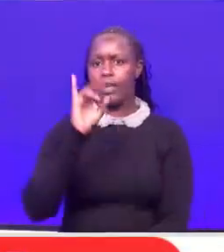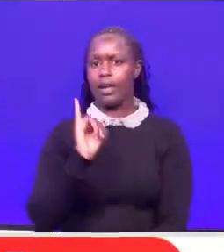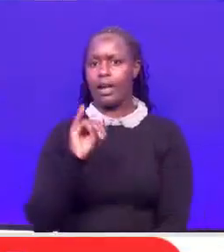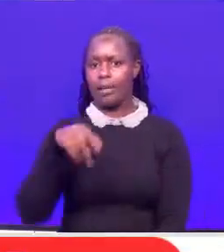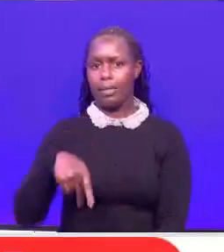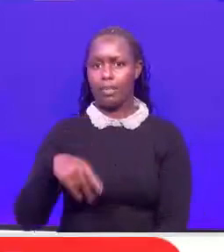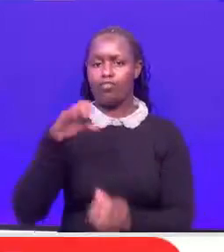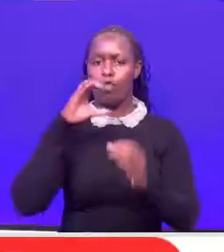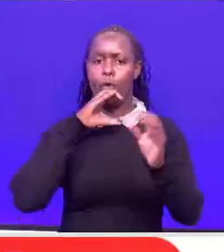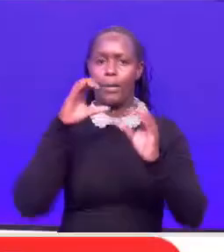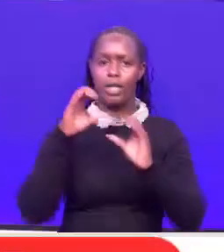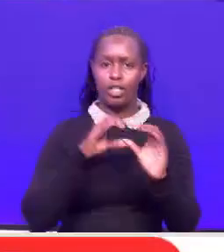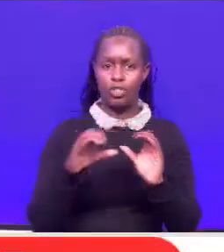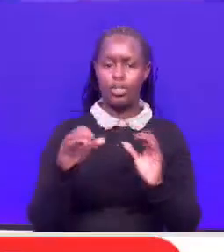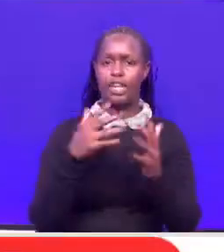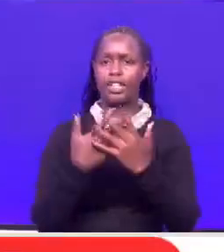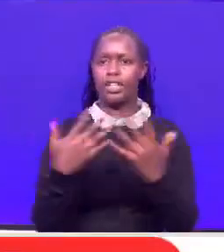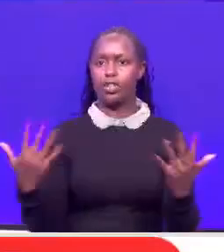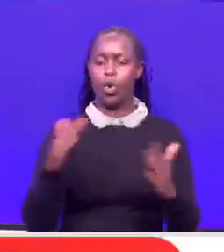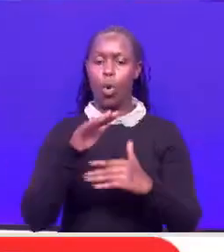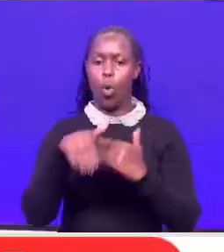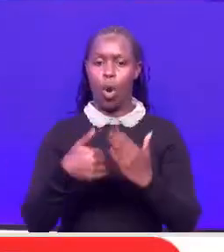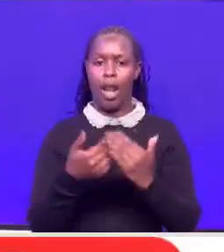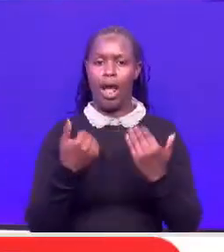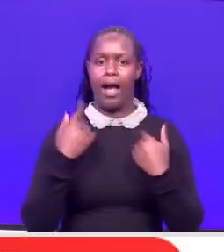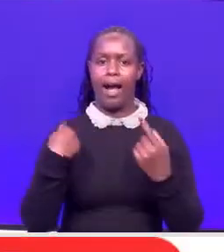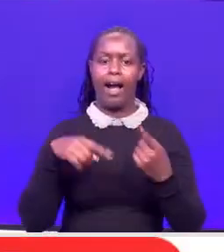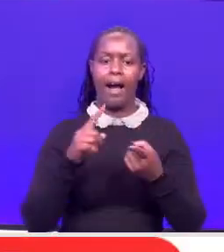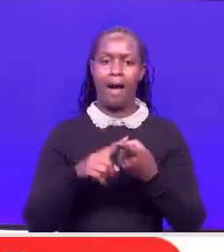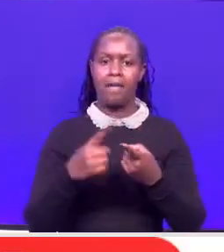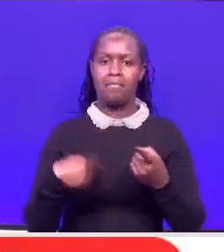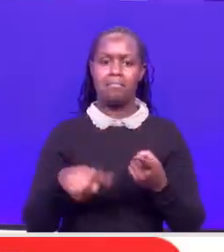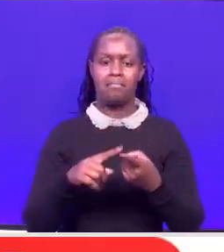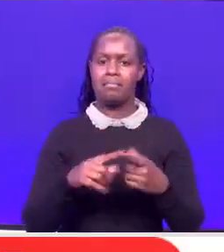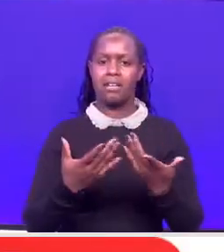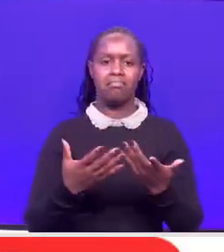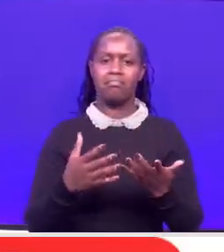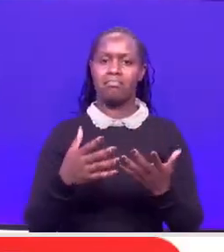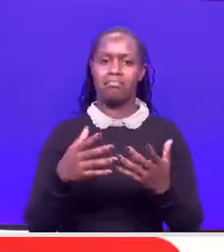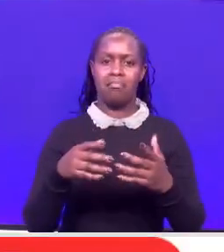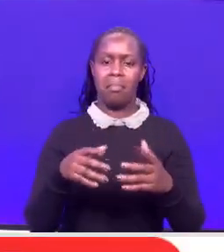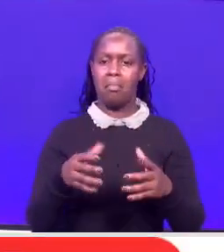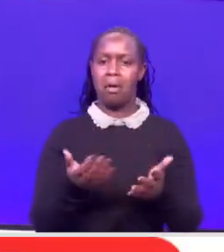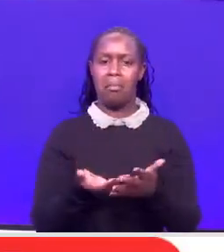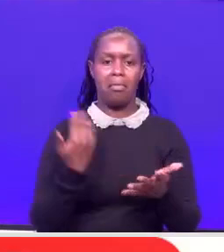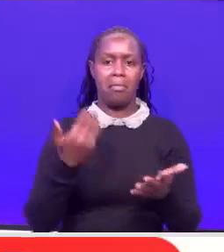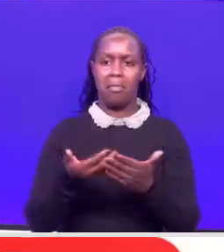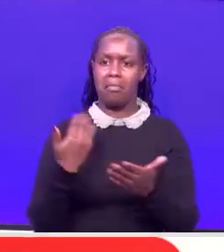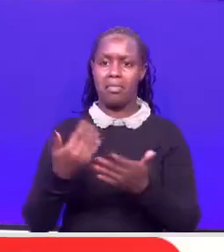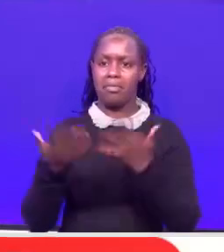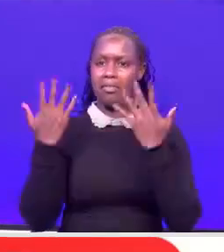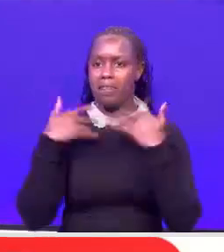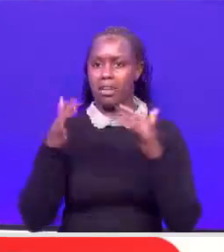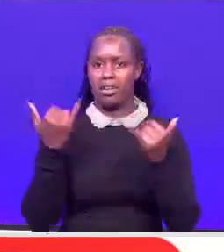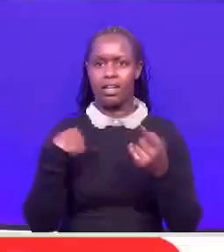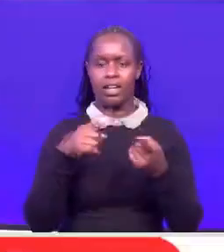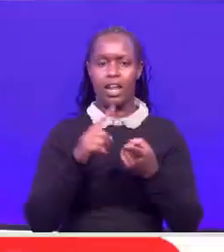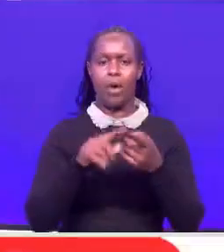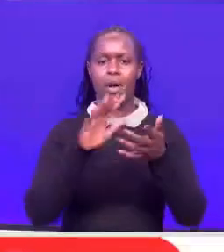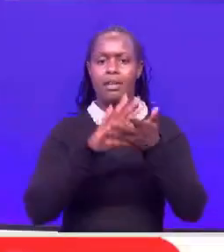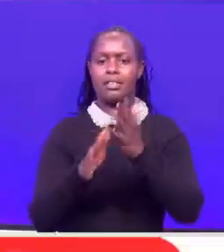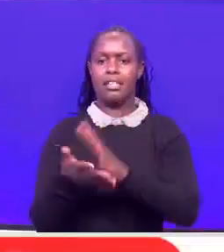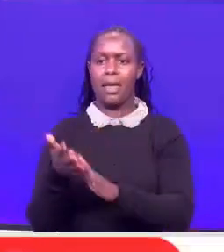communication equipment, has already been dismantled. The landscape once adorned with these structures now standing bare. I want to